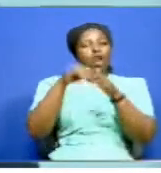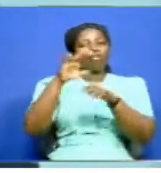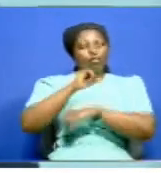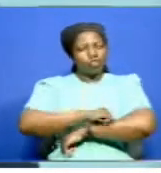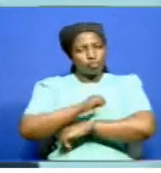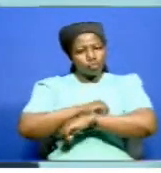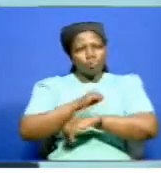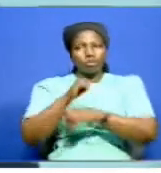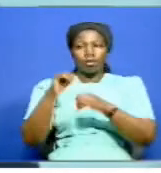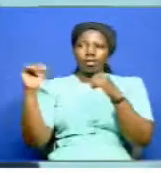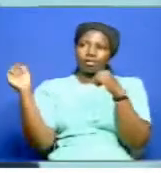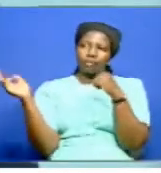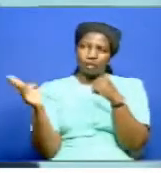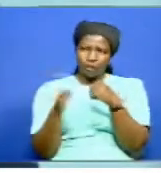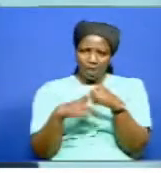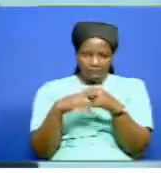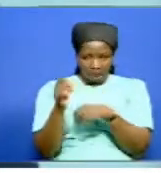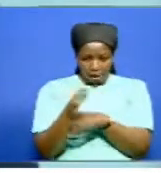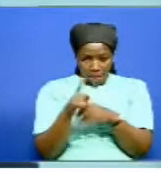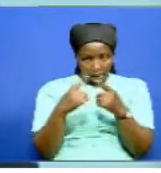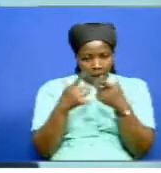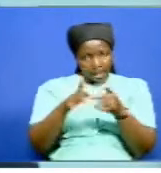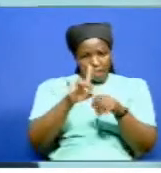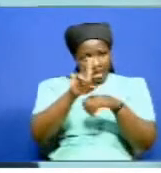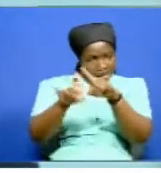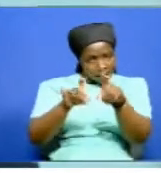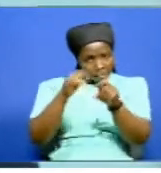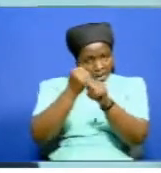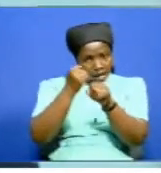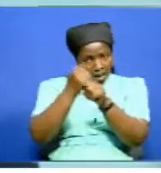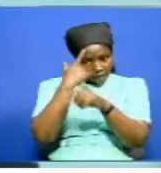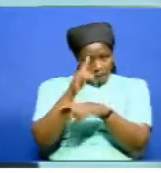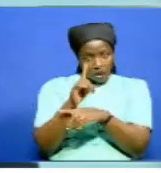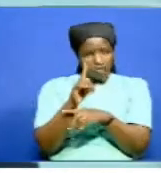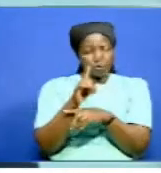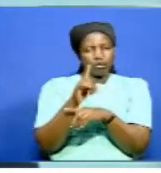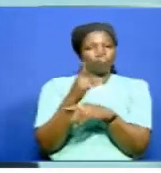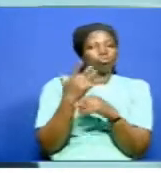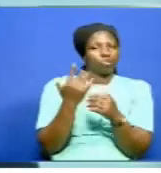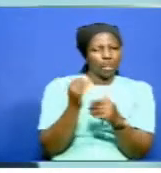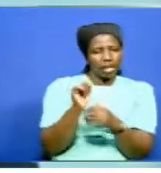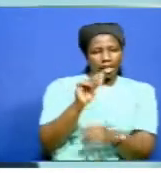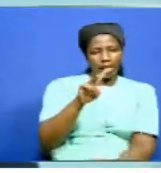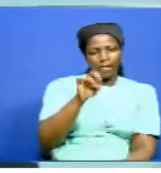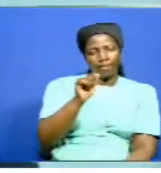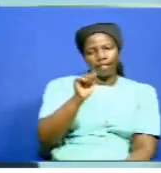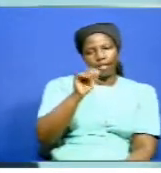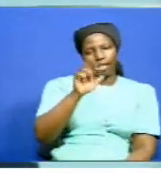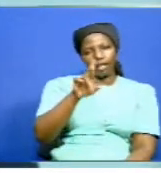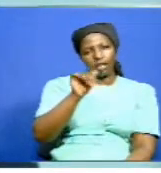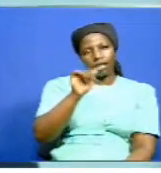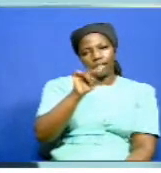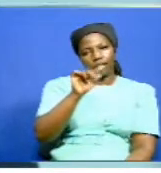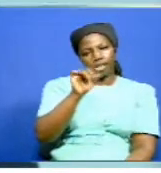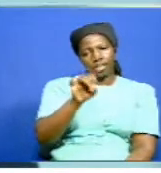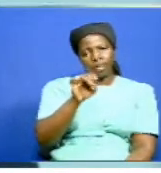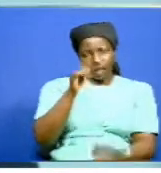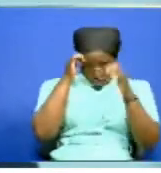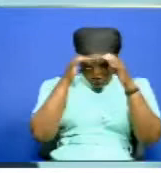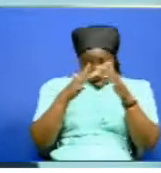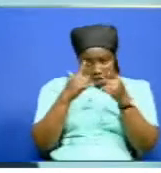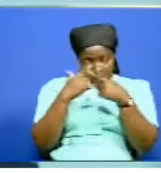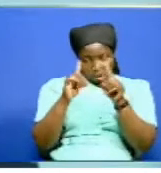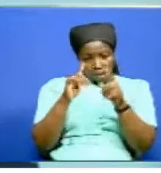average student. And because most of our children are beyond average, got no doubt in our mind